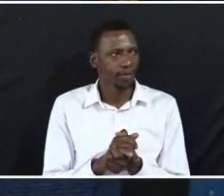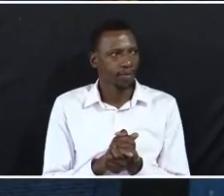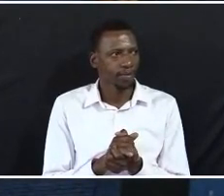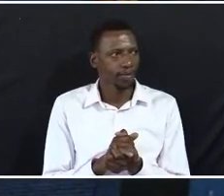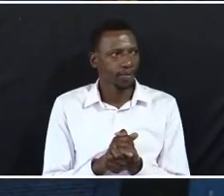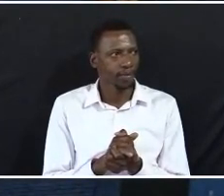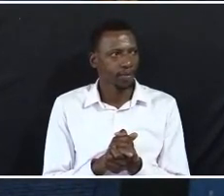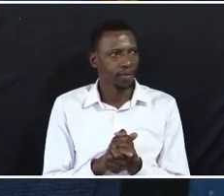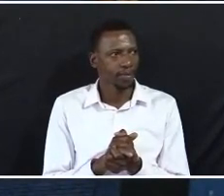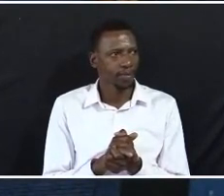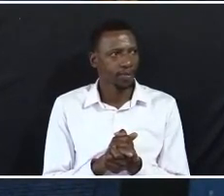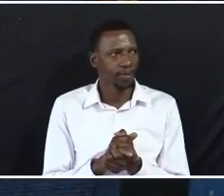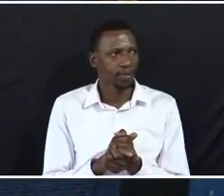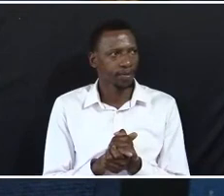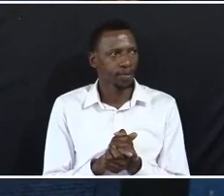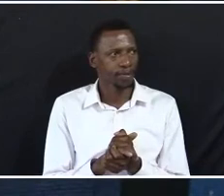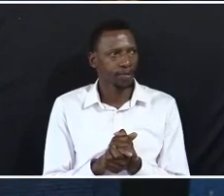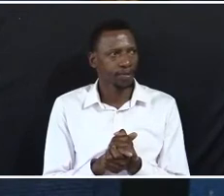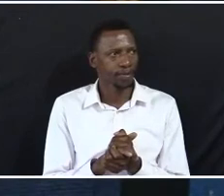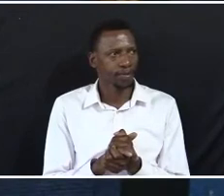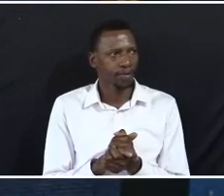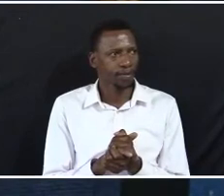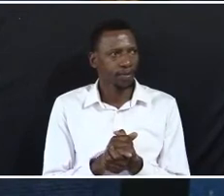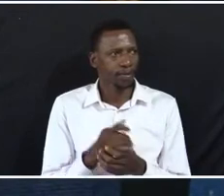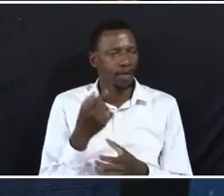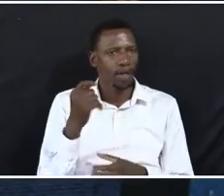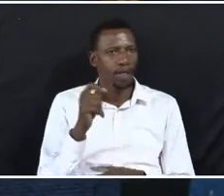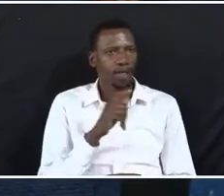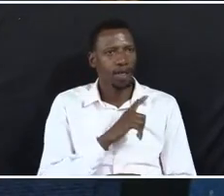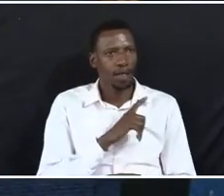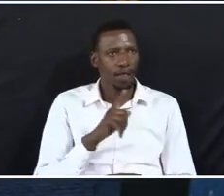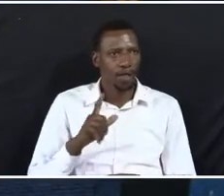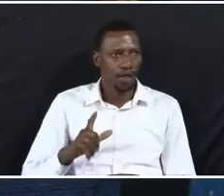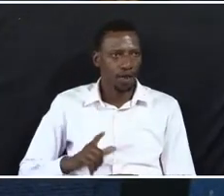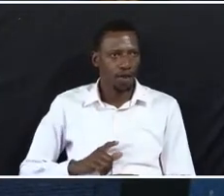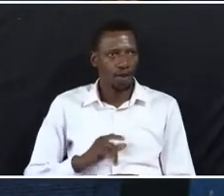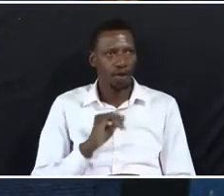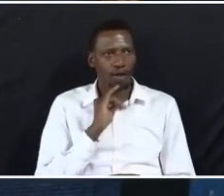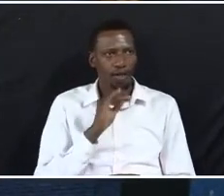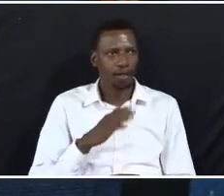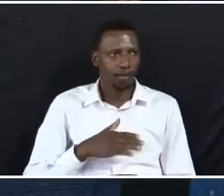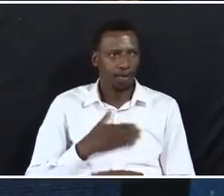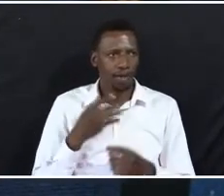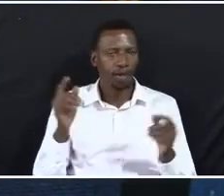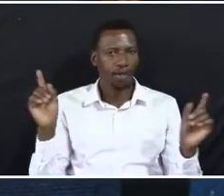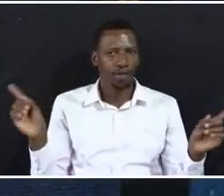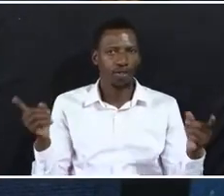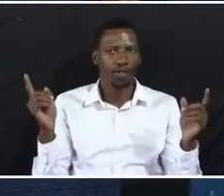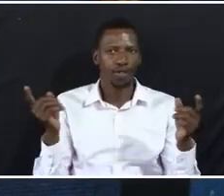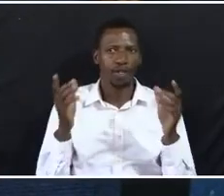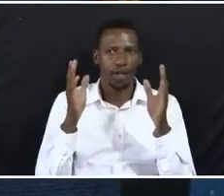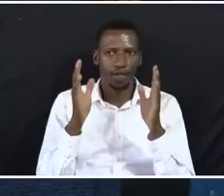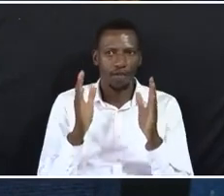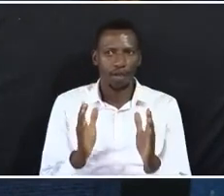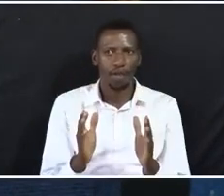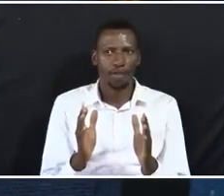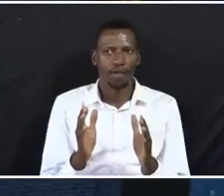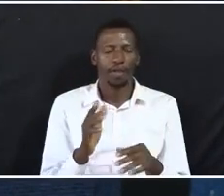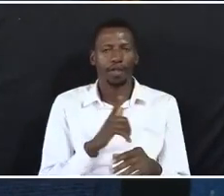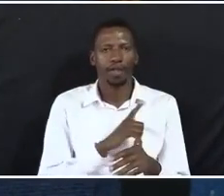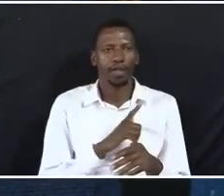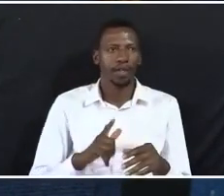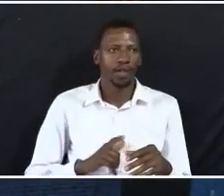The Lord is my shepherd, I'll walk with him always. The Lord is